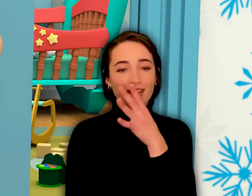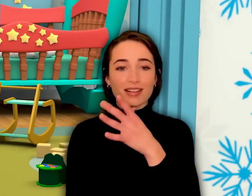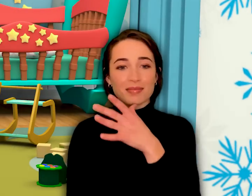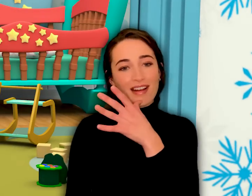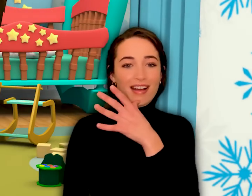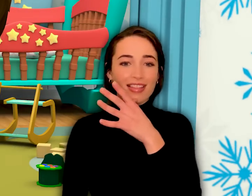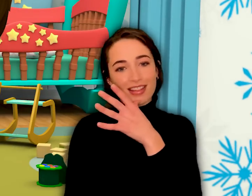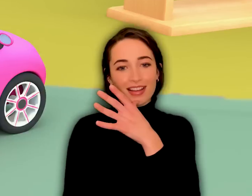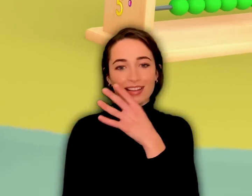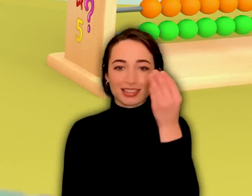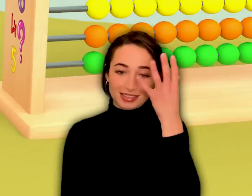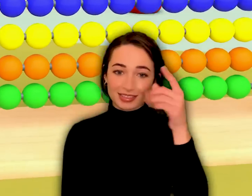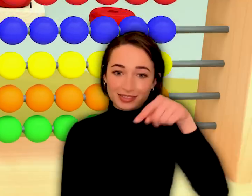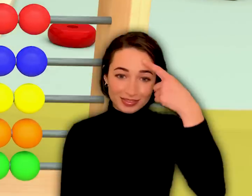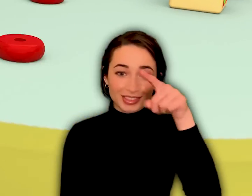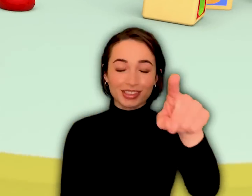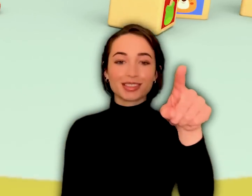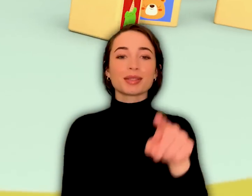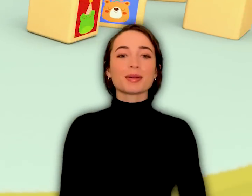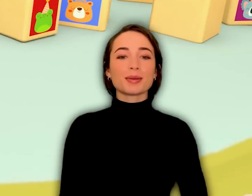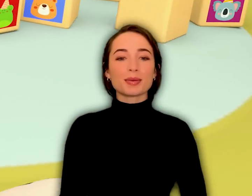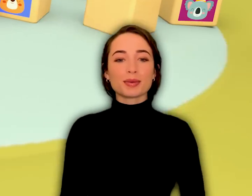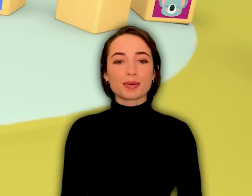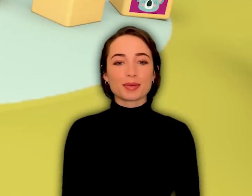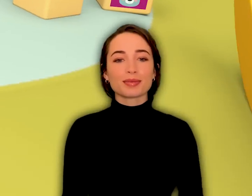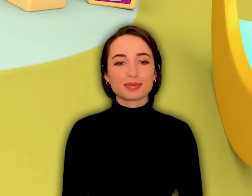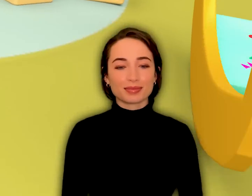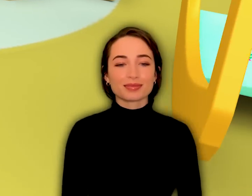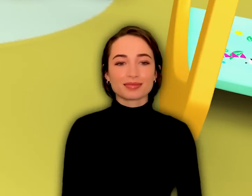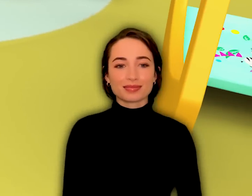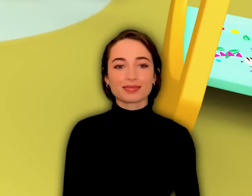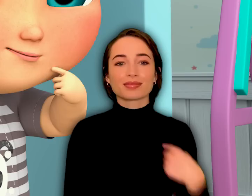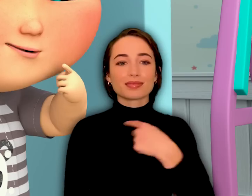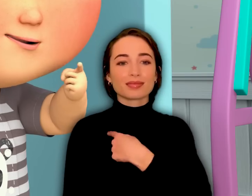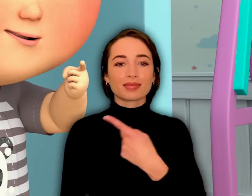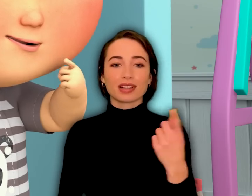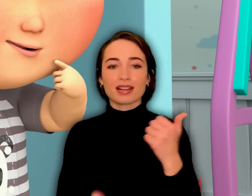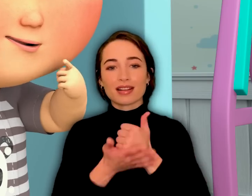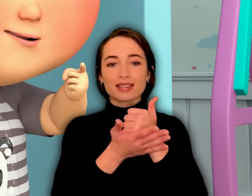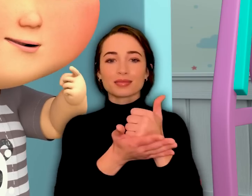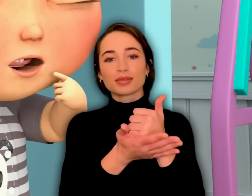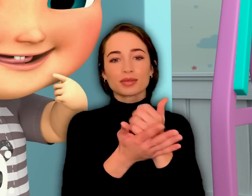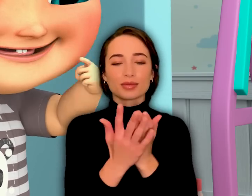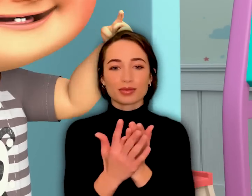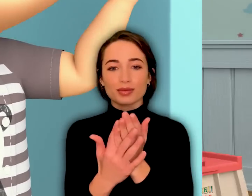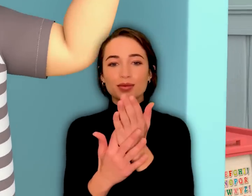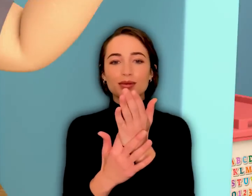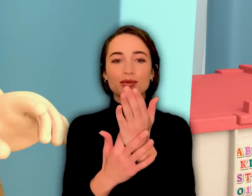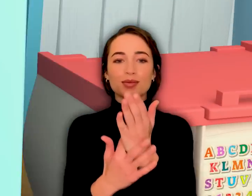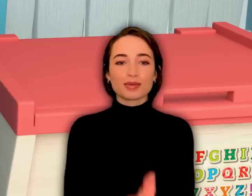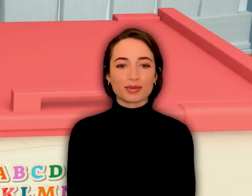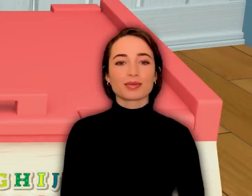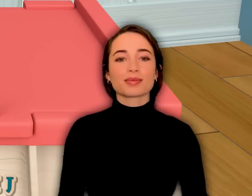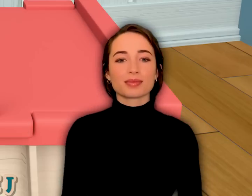mother mother here's to you we'll all help you